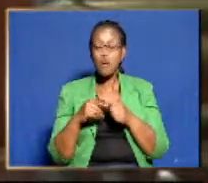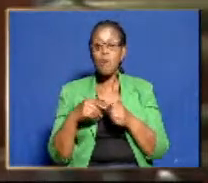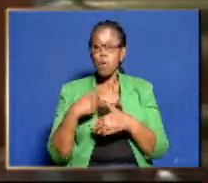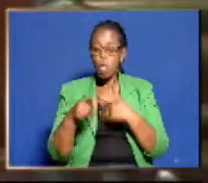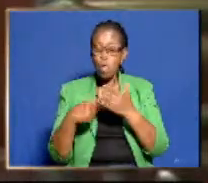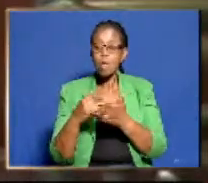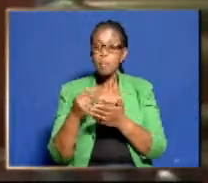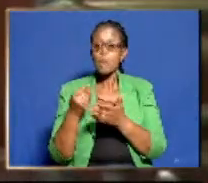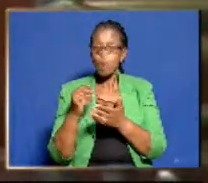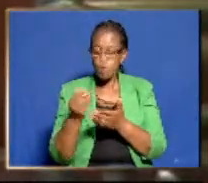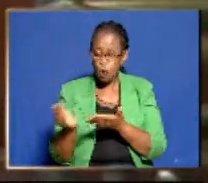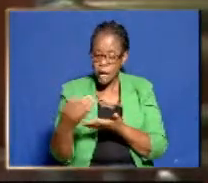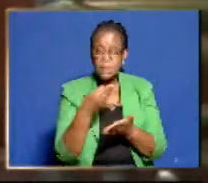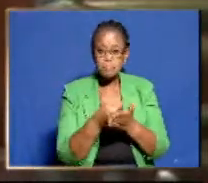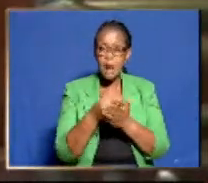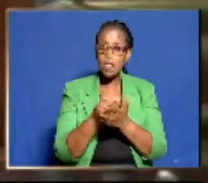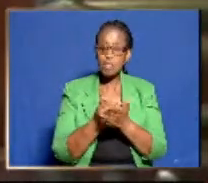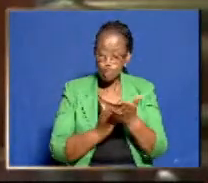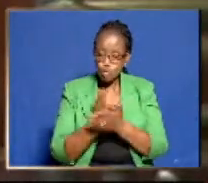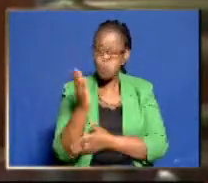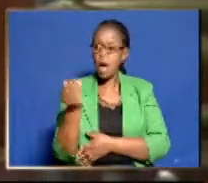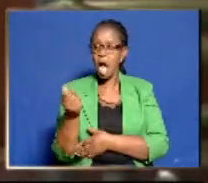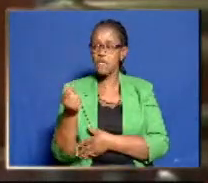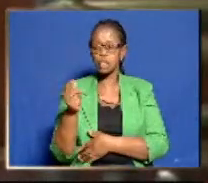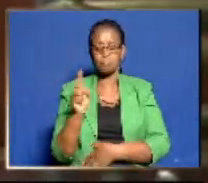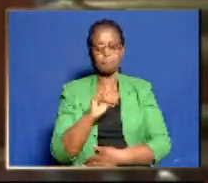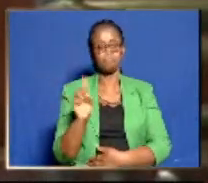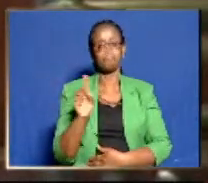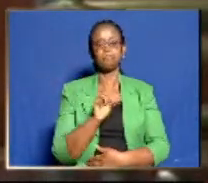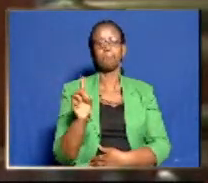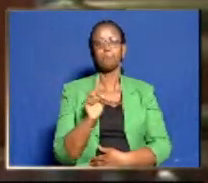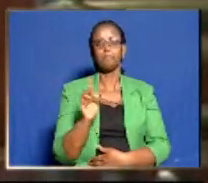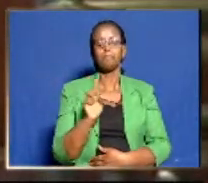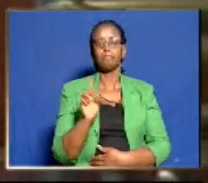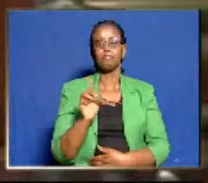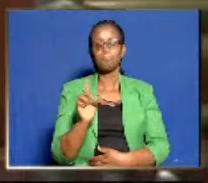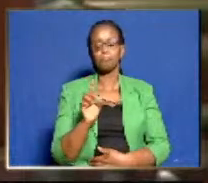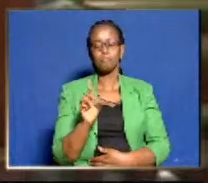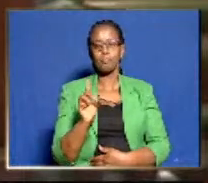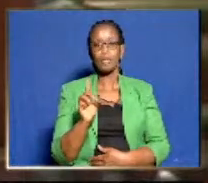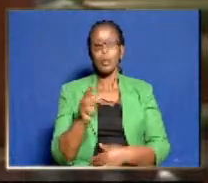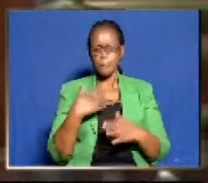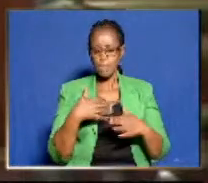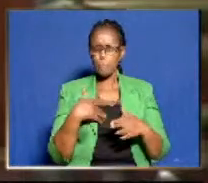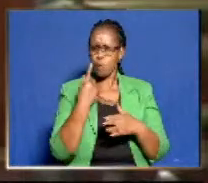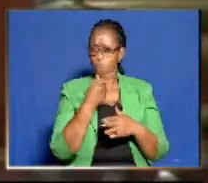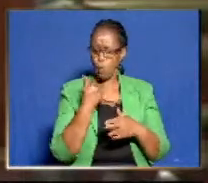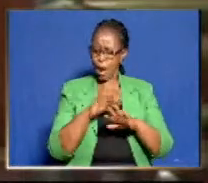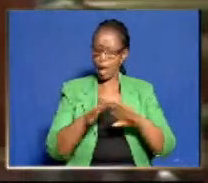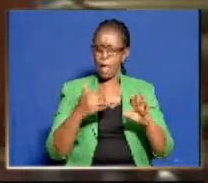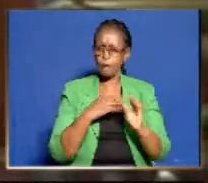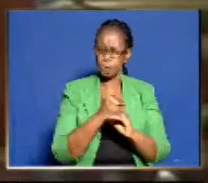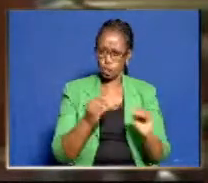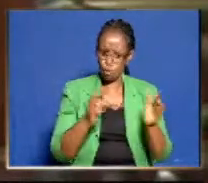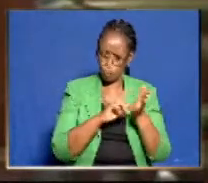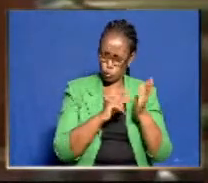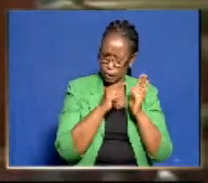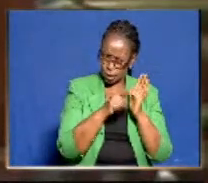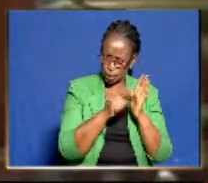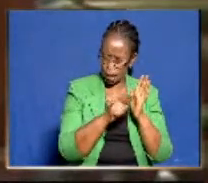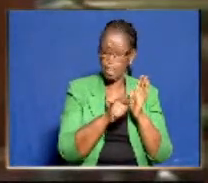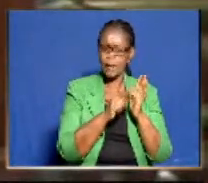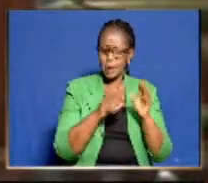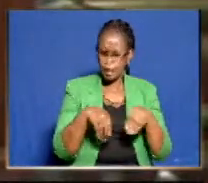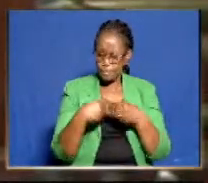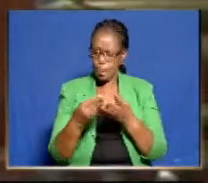money in cash. Mr. Speaker, the implementation of settlement of landless project in this country is an important aspect of